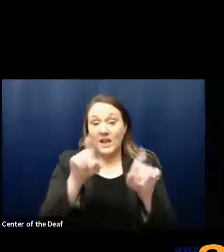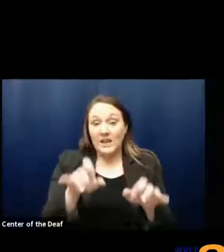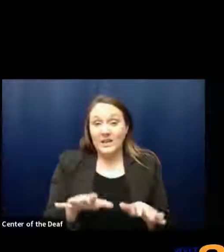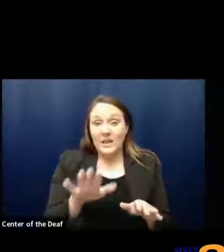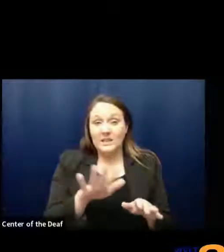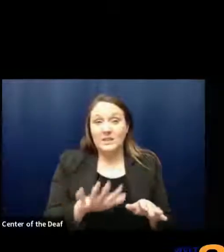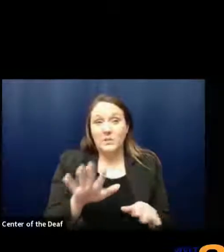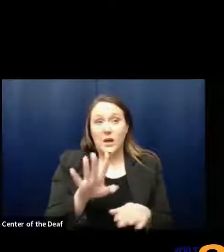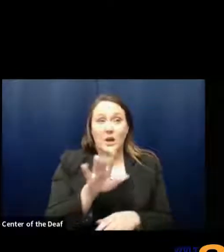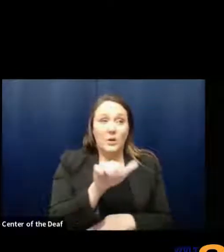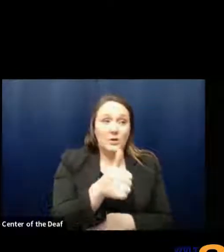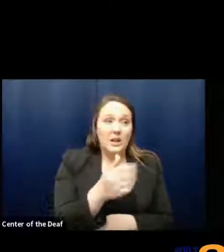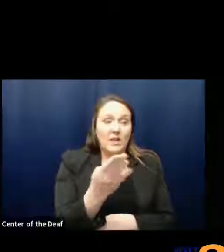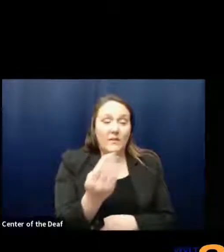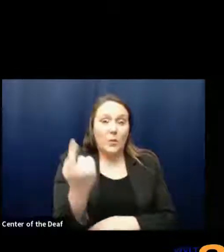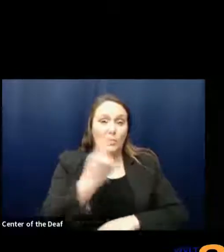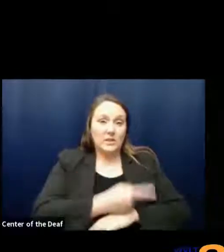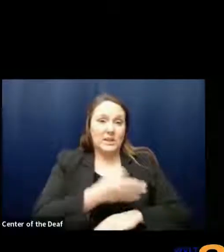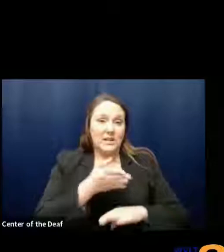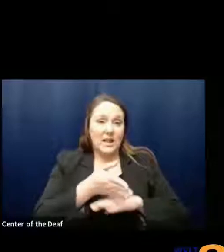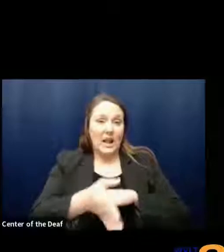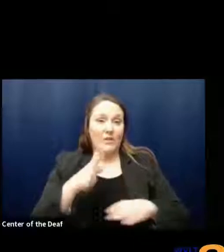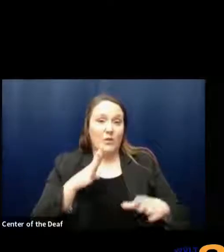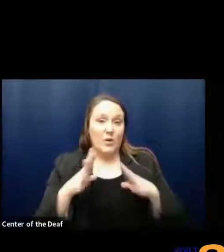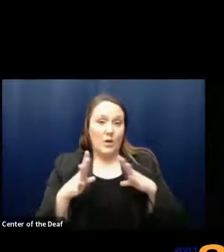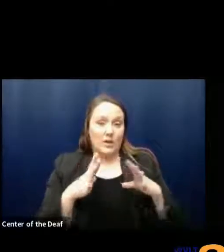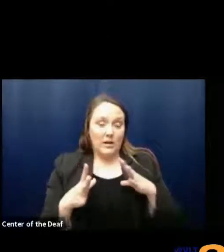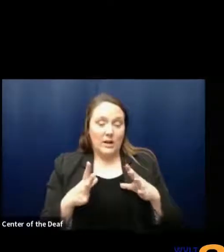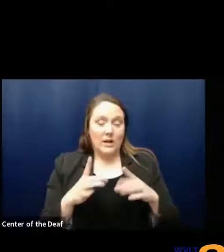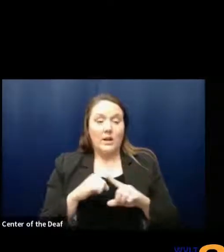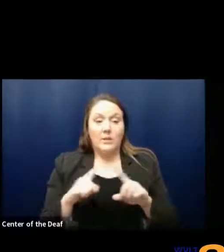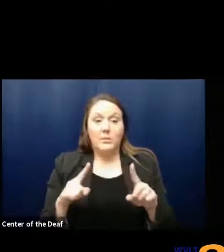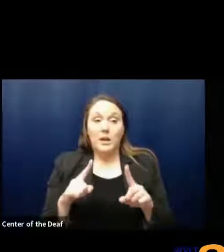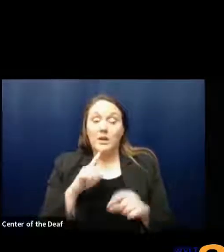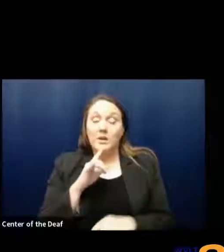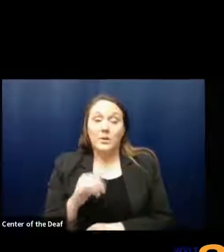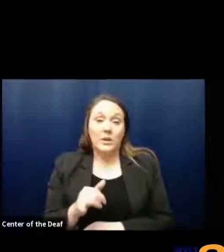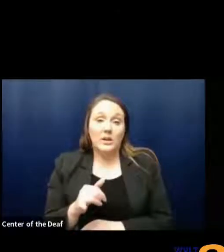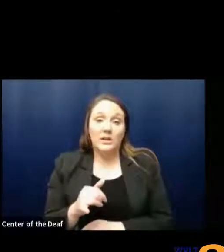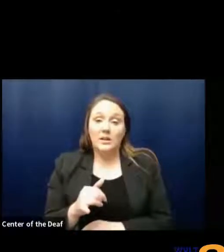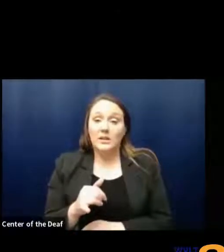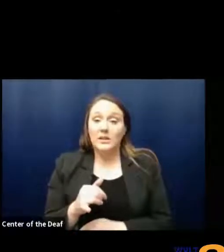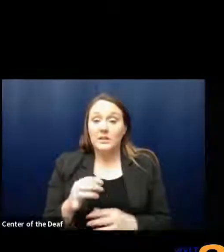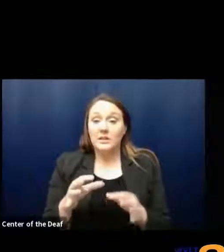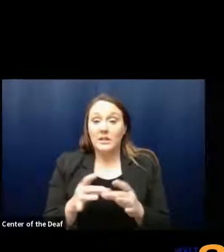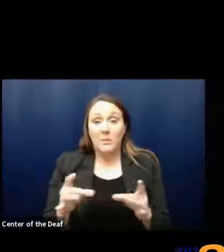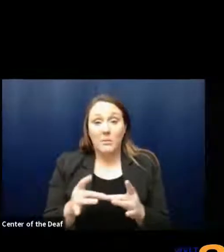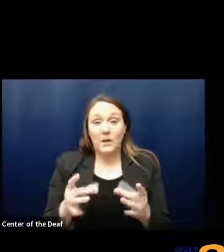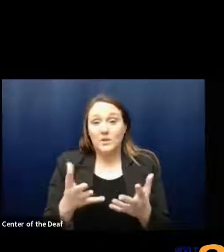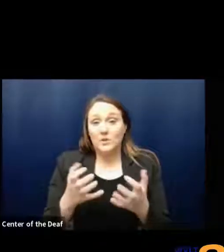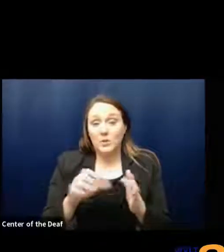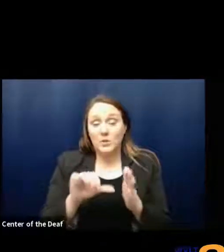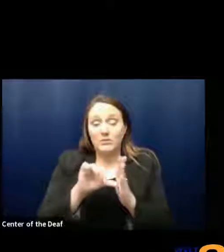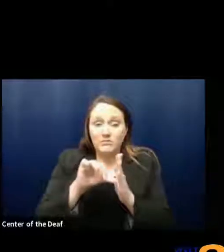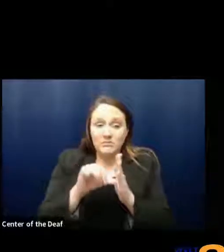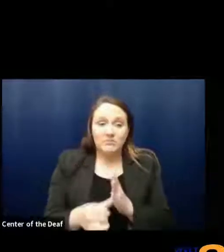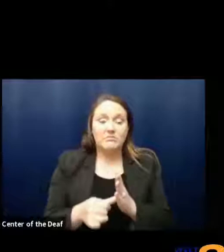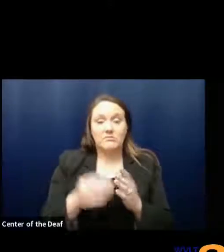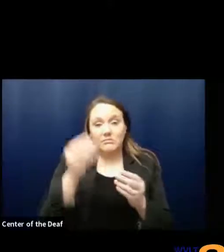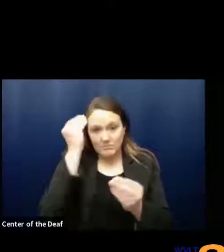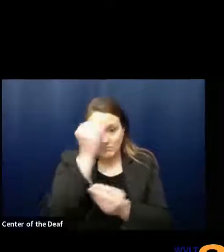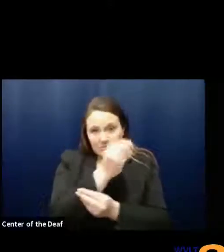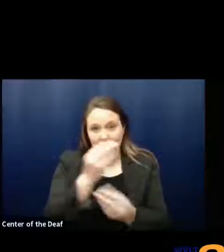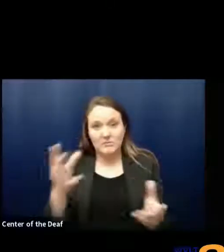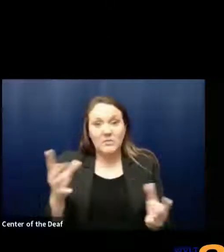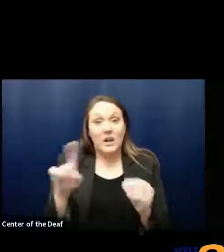10 to 14 days after that holiday. But really, the message that we want to get across and what that says about